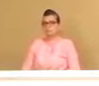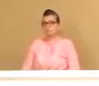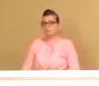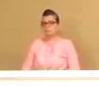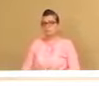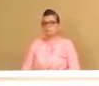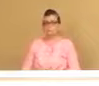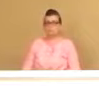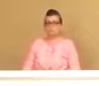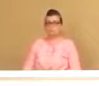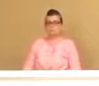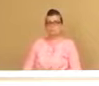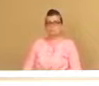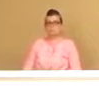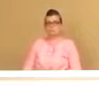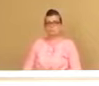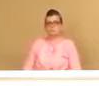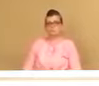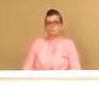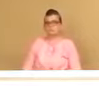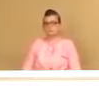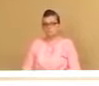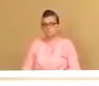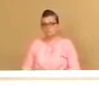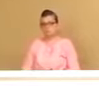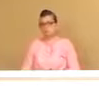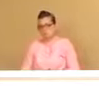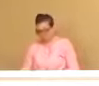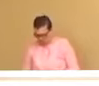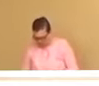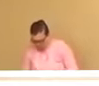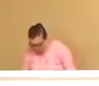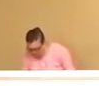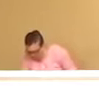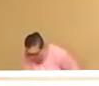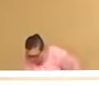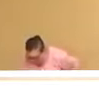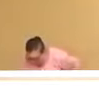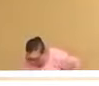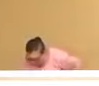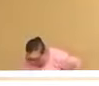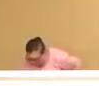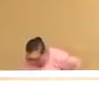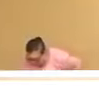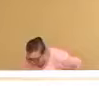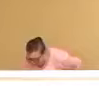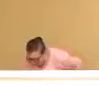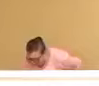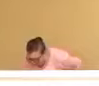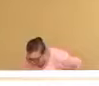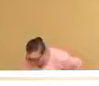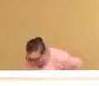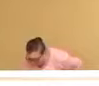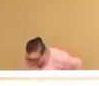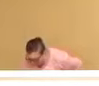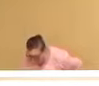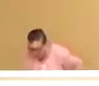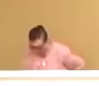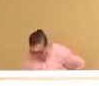also. Hallelujah. Amen. You know what? You know who those people were that turned the world upside down? The ones whose world had already been turned upside